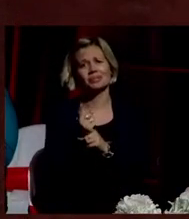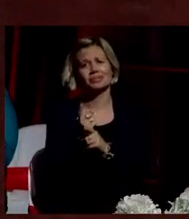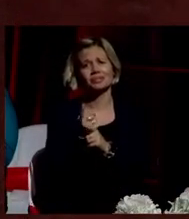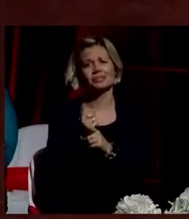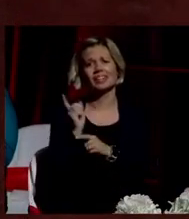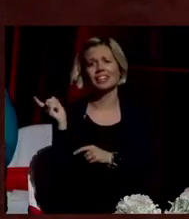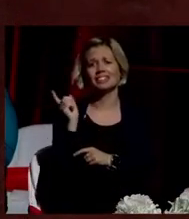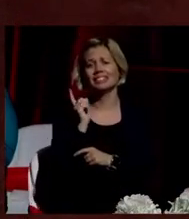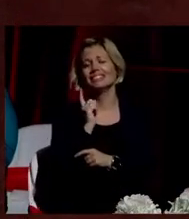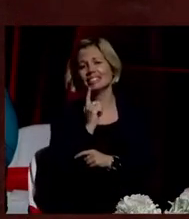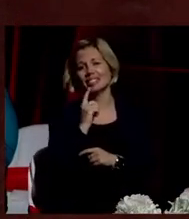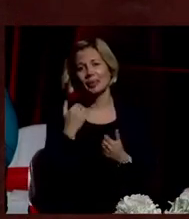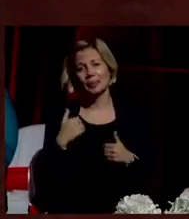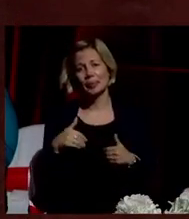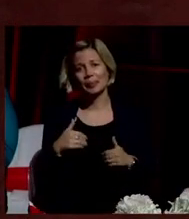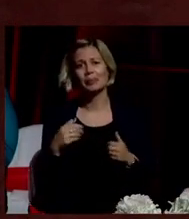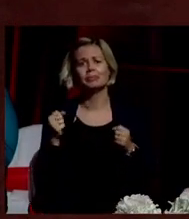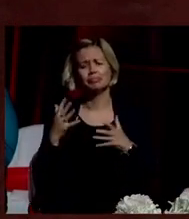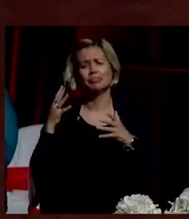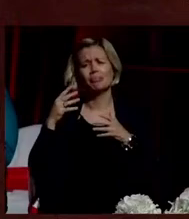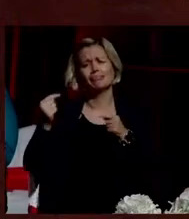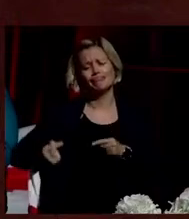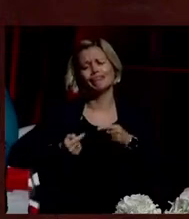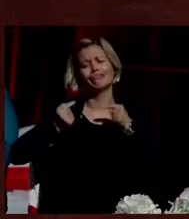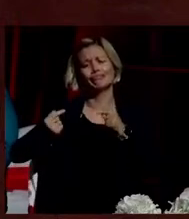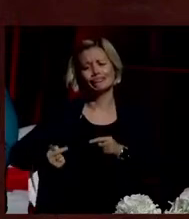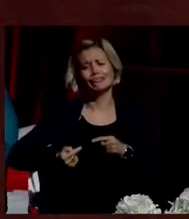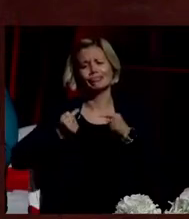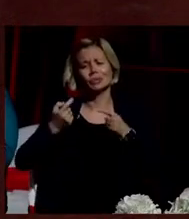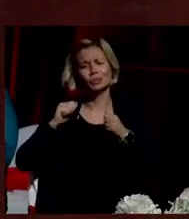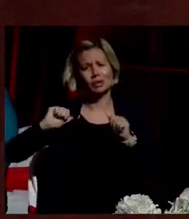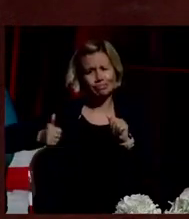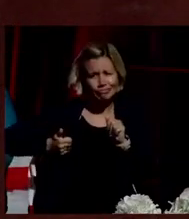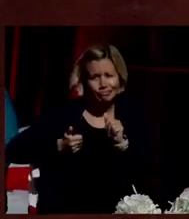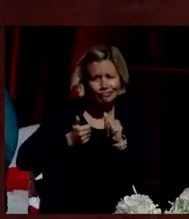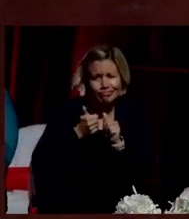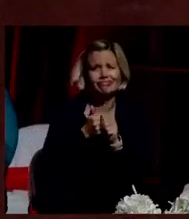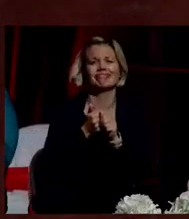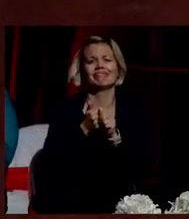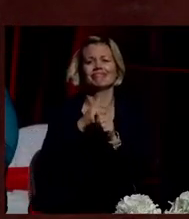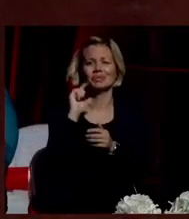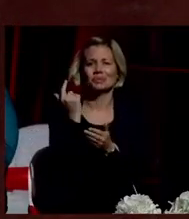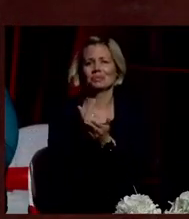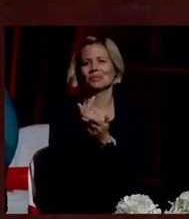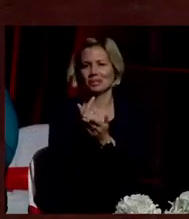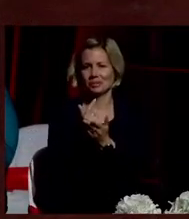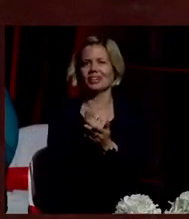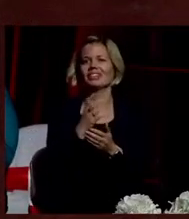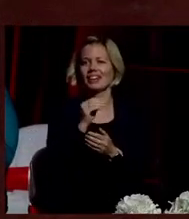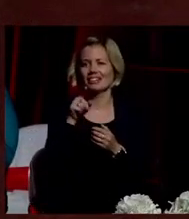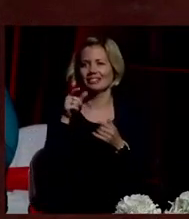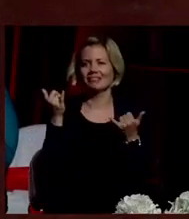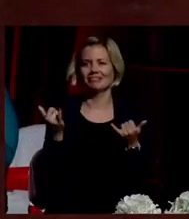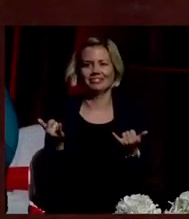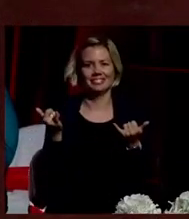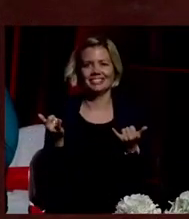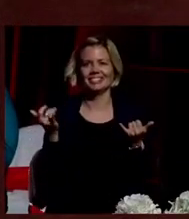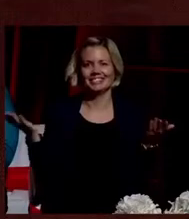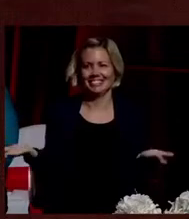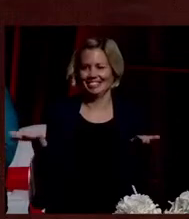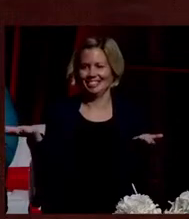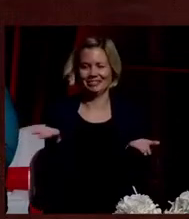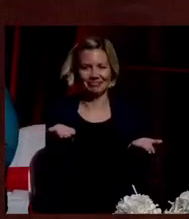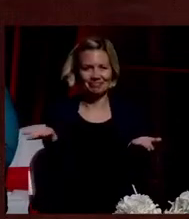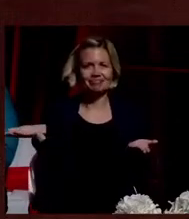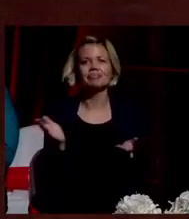last moment. I want to say I appreciate your hard work and dedication to make it here right now to this very moment. We're so very